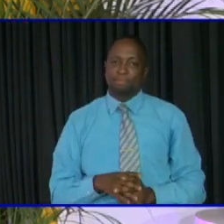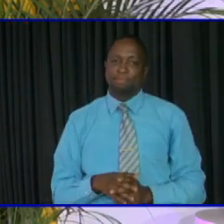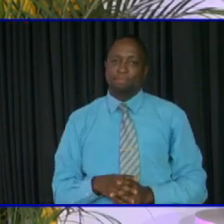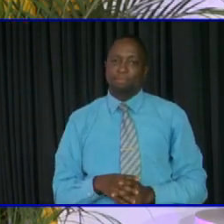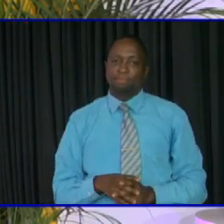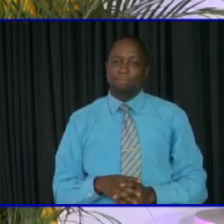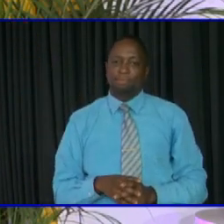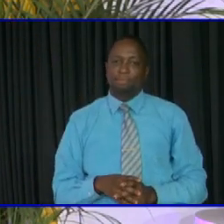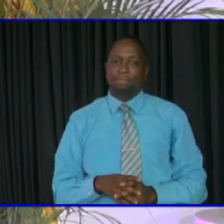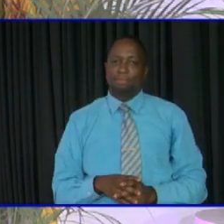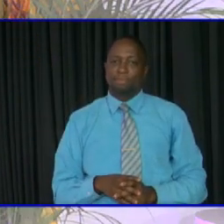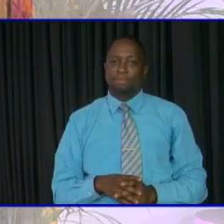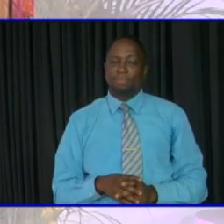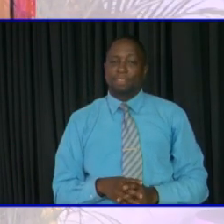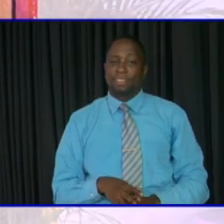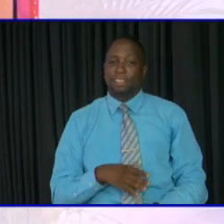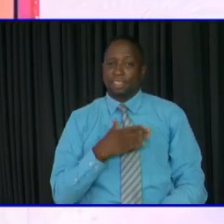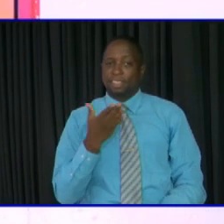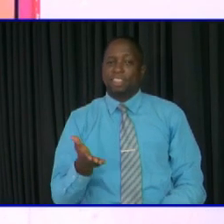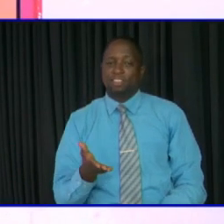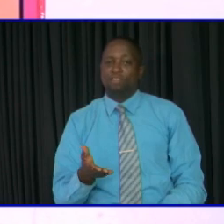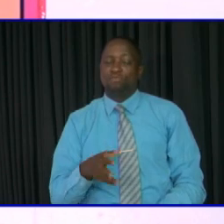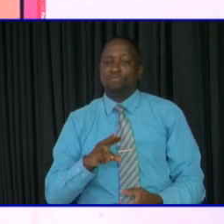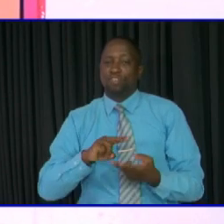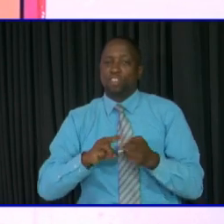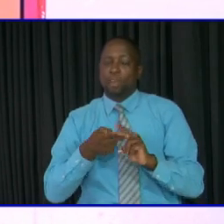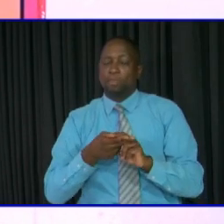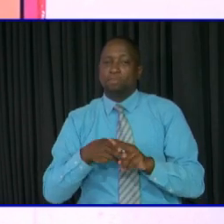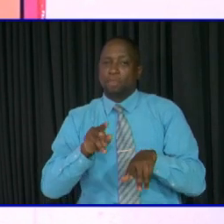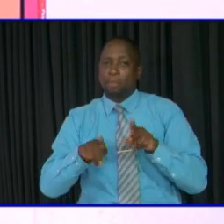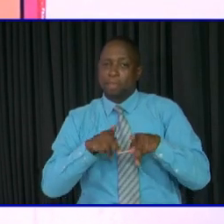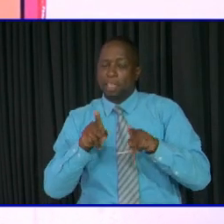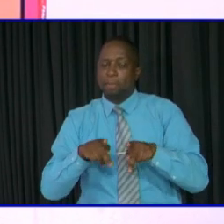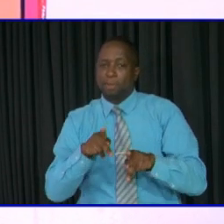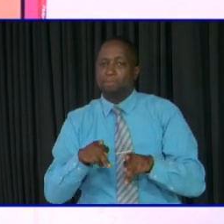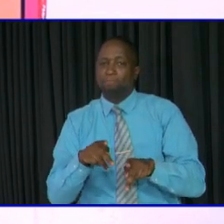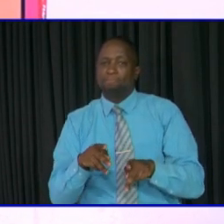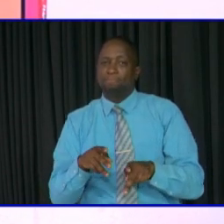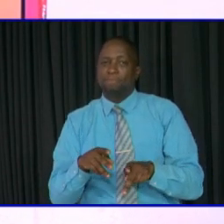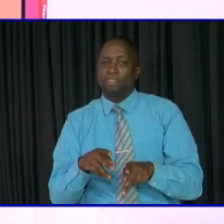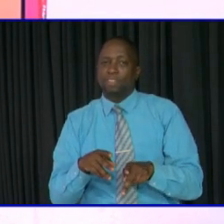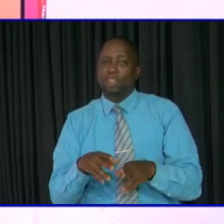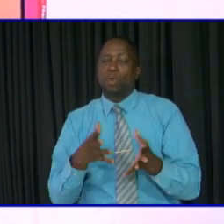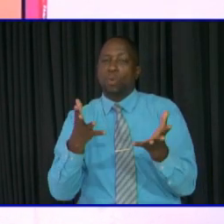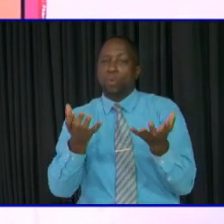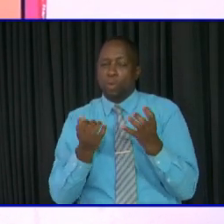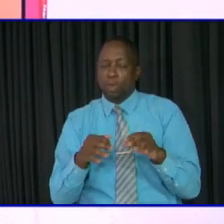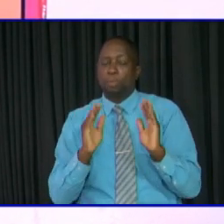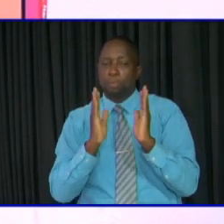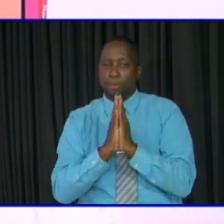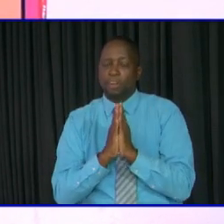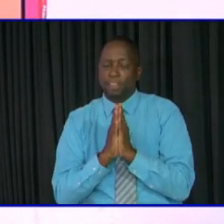There are a number of requests this evening, even as we prepare to pray.